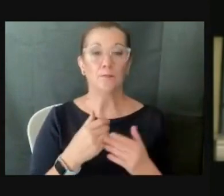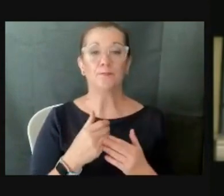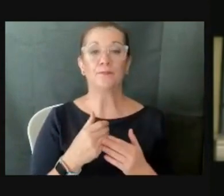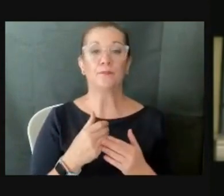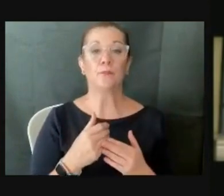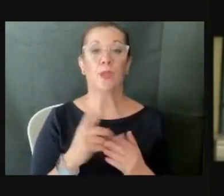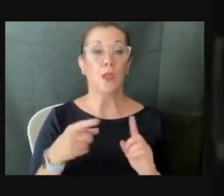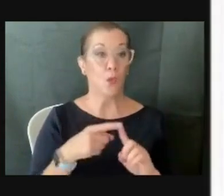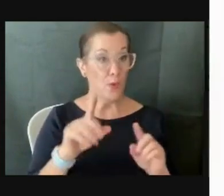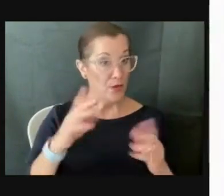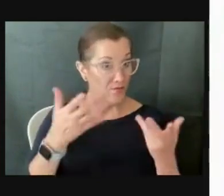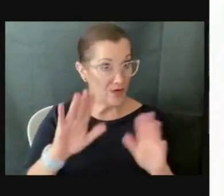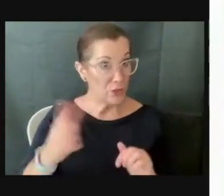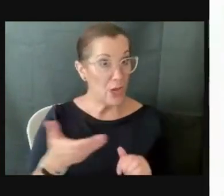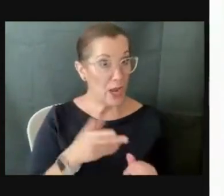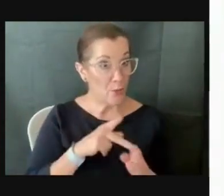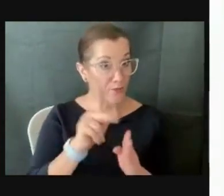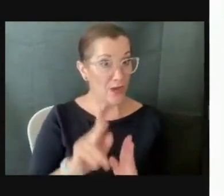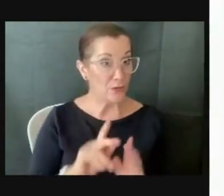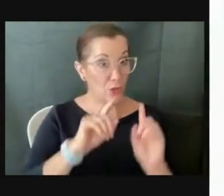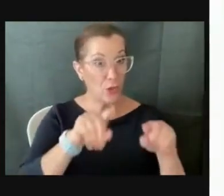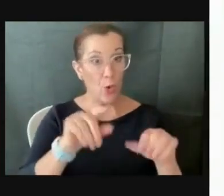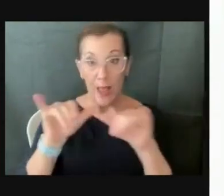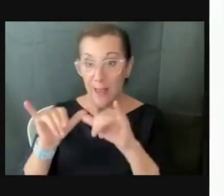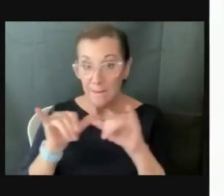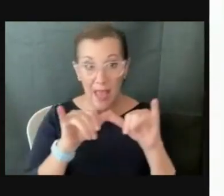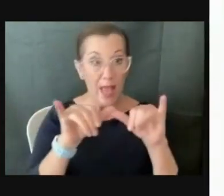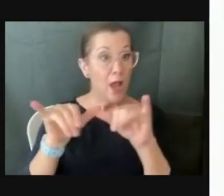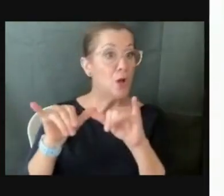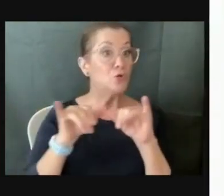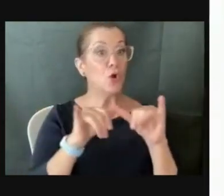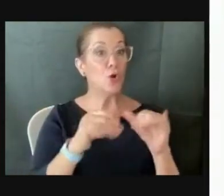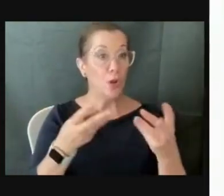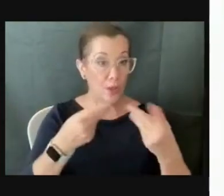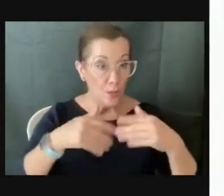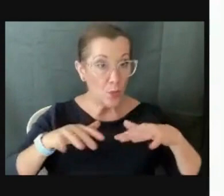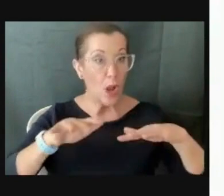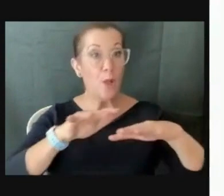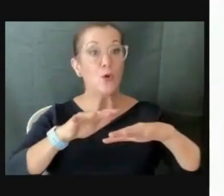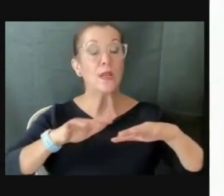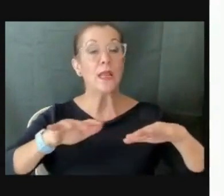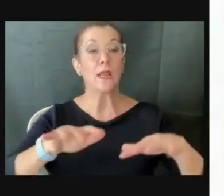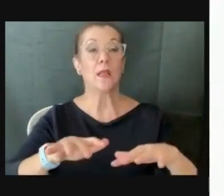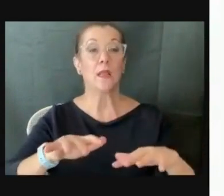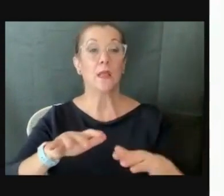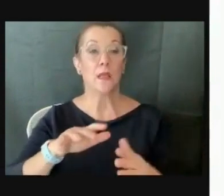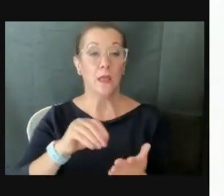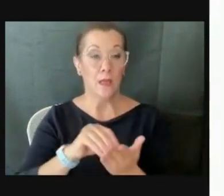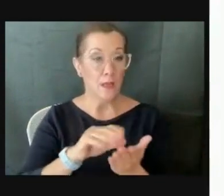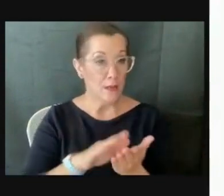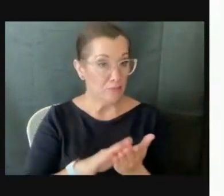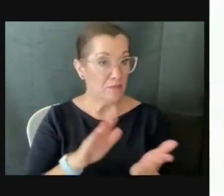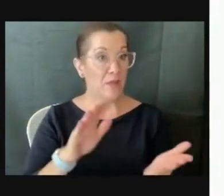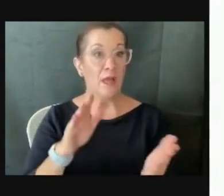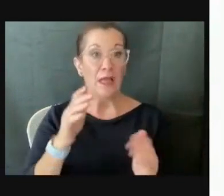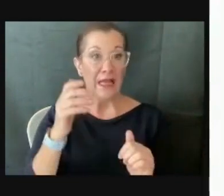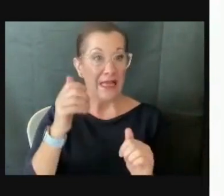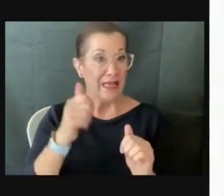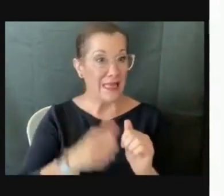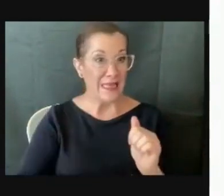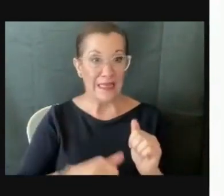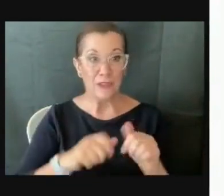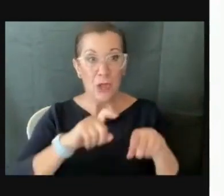Once you hire a professional, they'll come out and measure your property, write down in some cases every single little